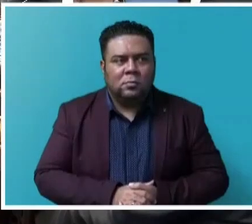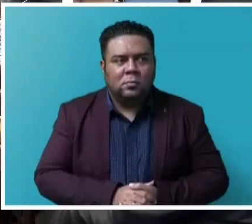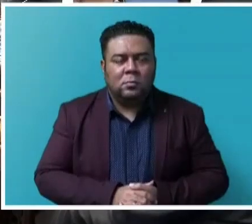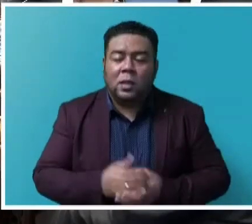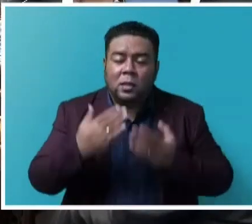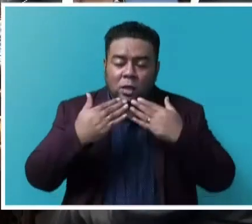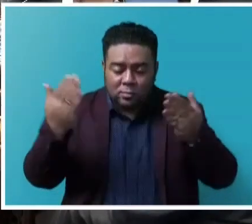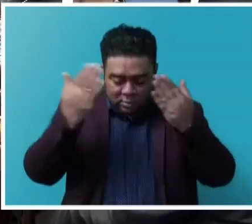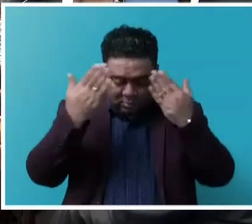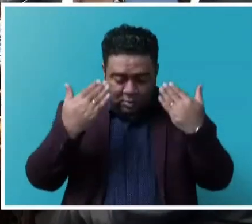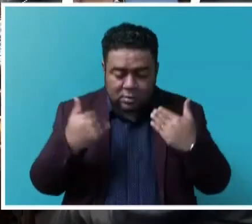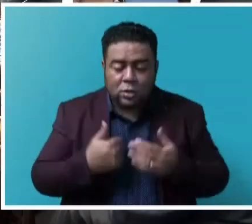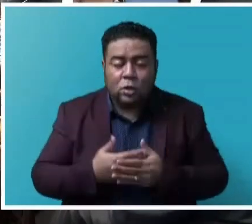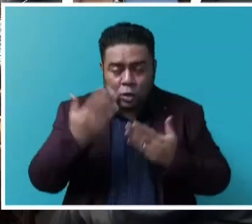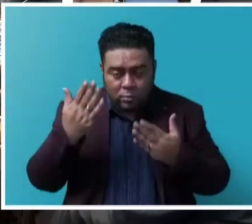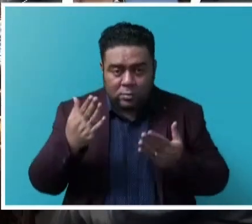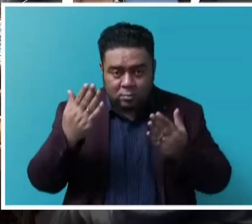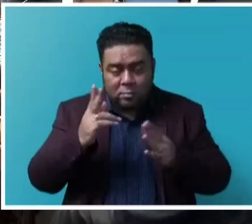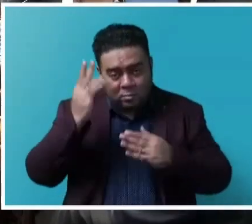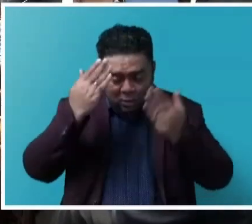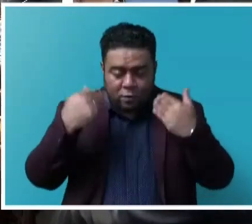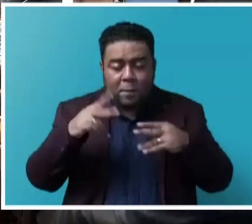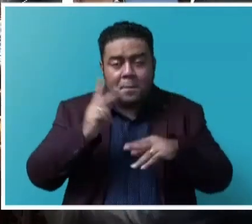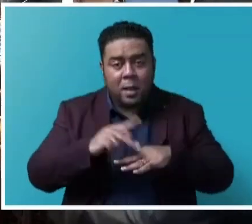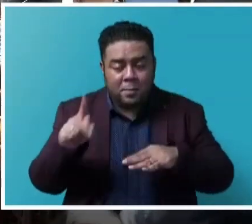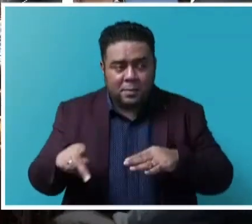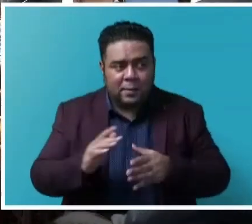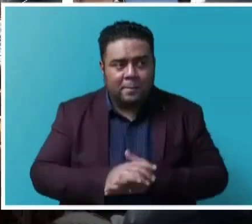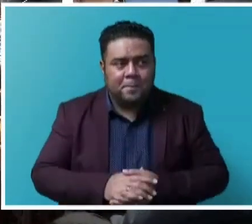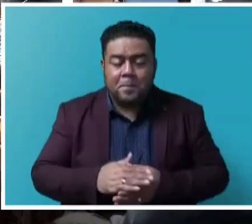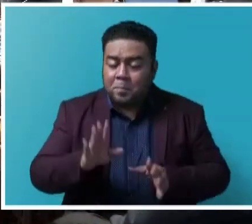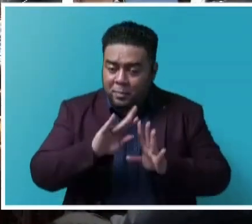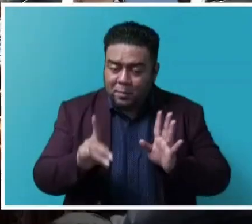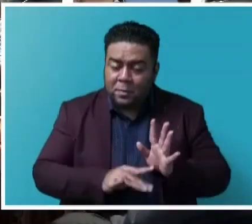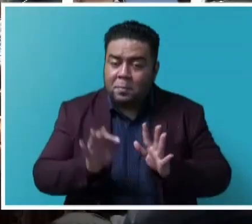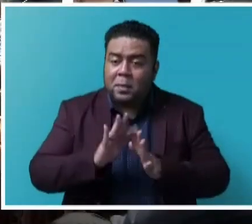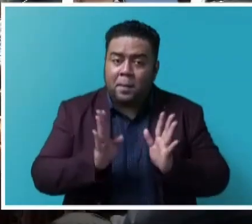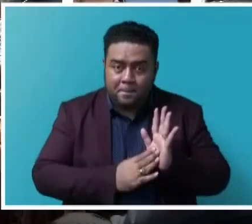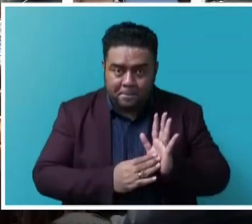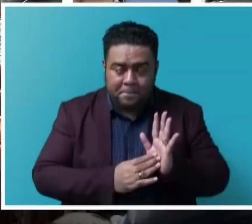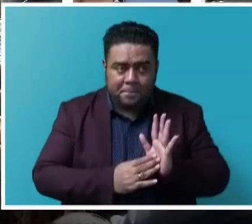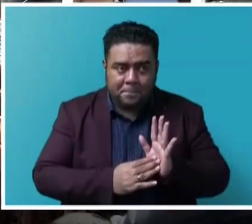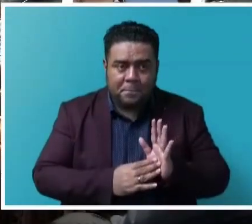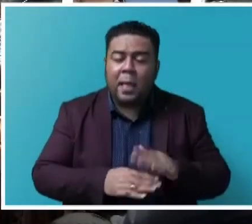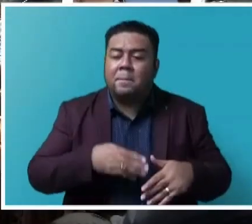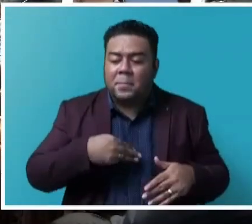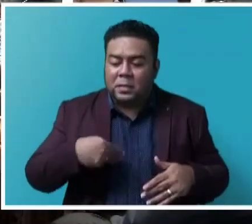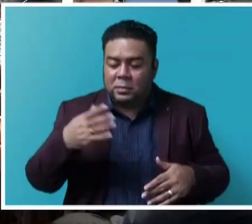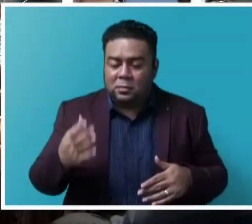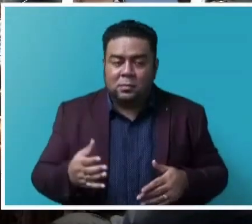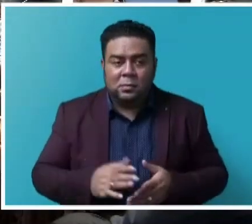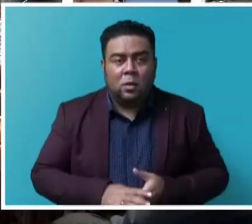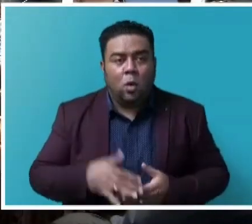Thank you, Mr. Speaker, sir. The Honorable Speaker of Parliament, Honorable Deputy Prime Ministers and Ministers,